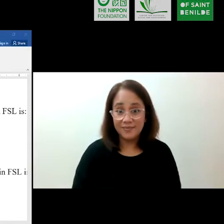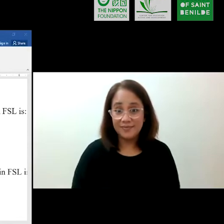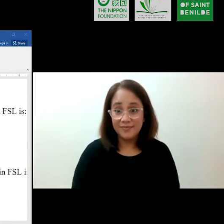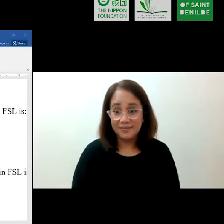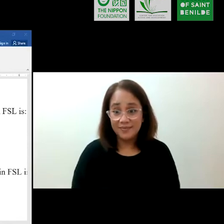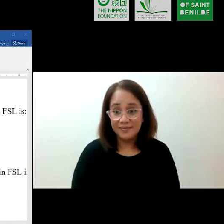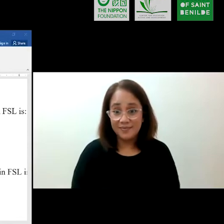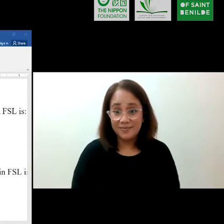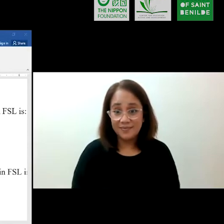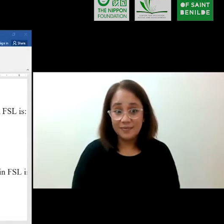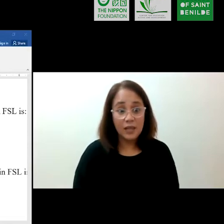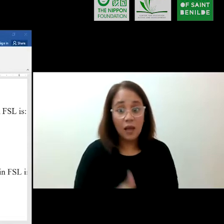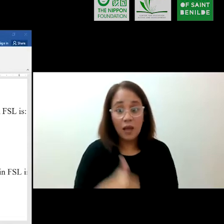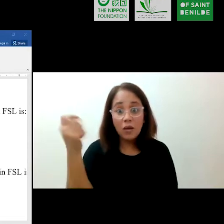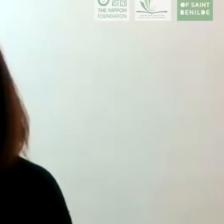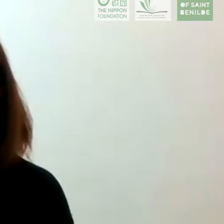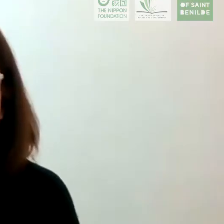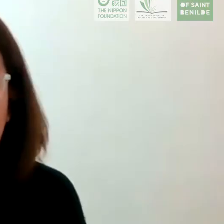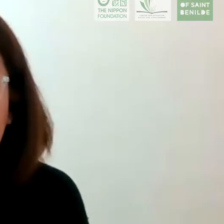Another question?